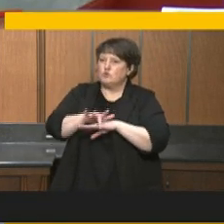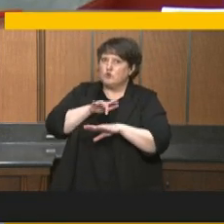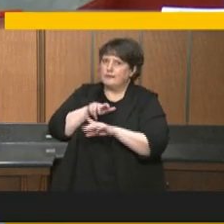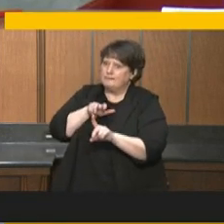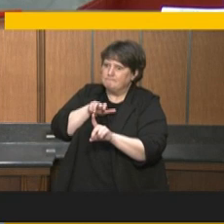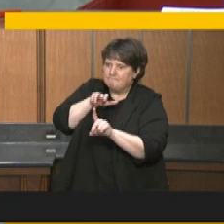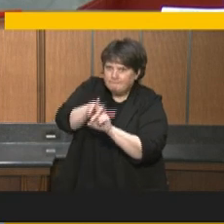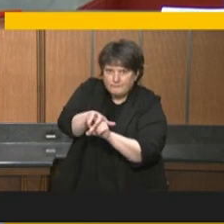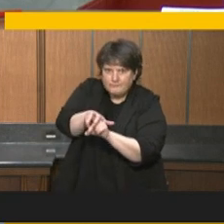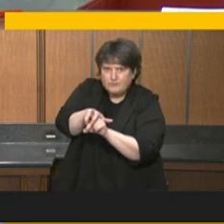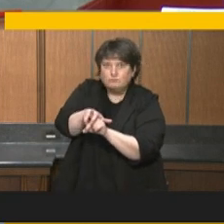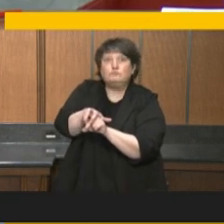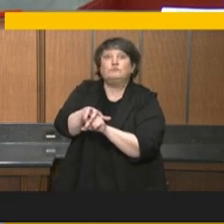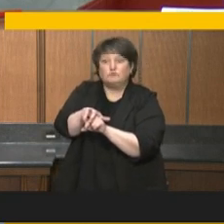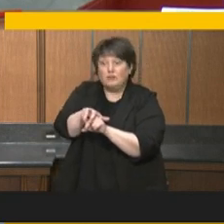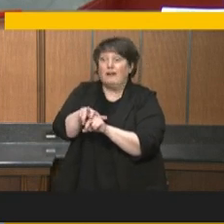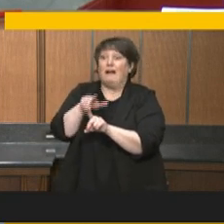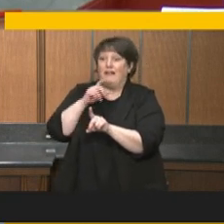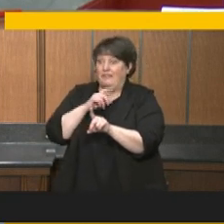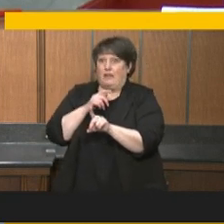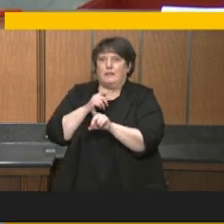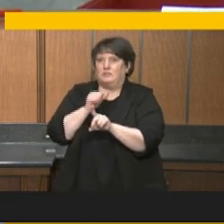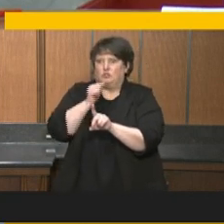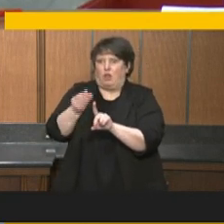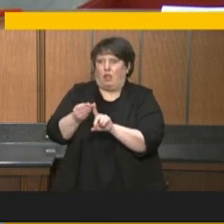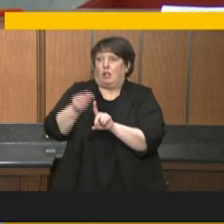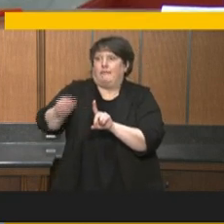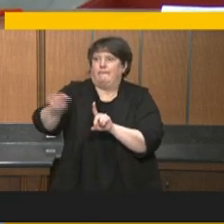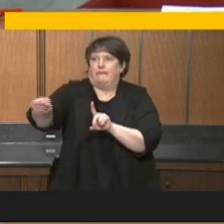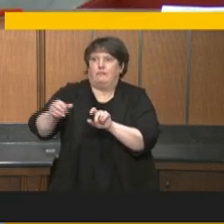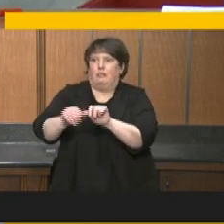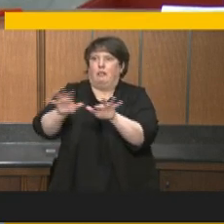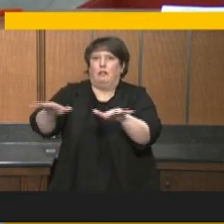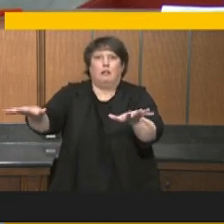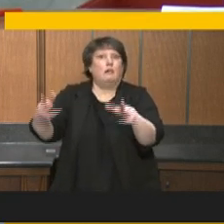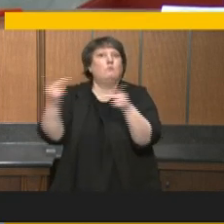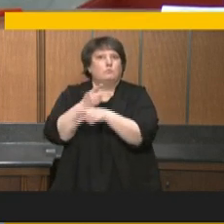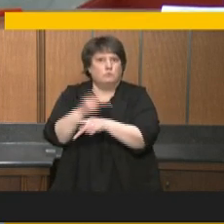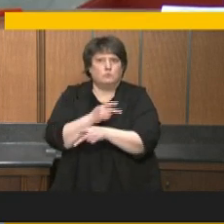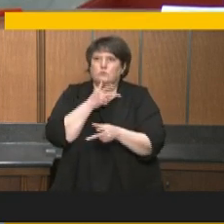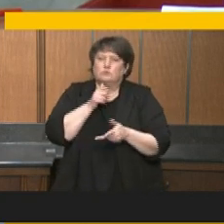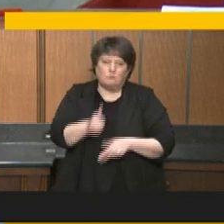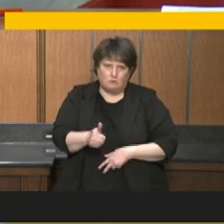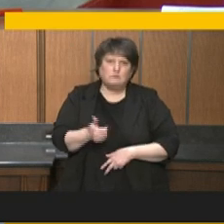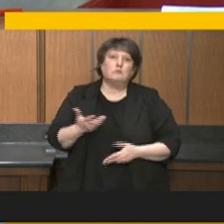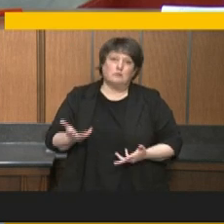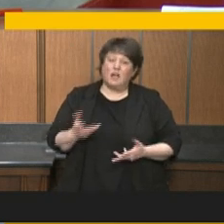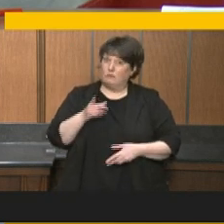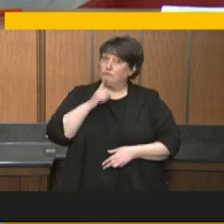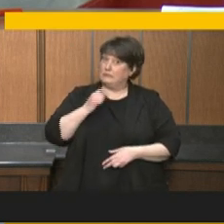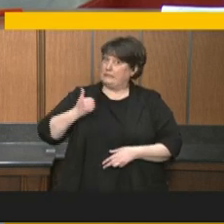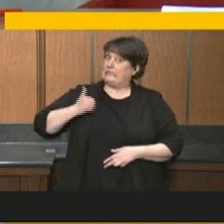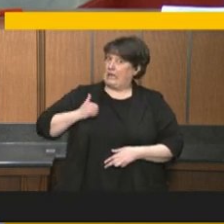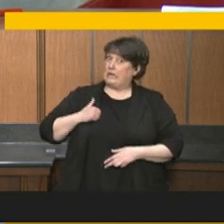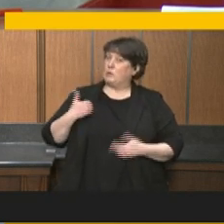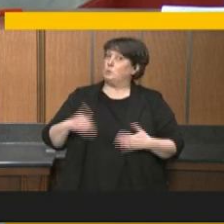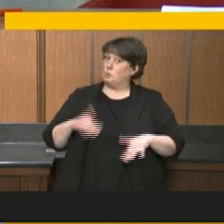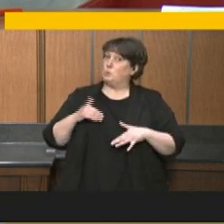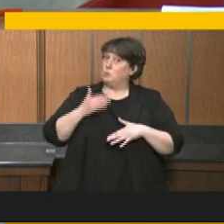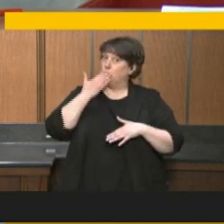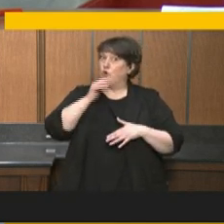critical component of slowing down the spread of the illness, and Canadians can be encouraged that Canada has been leading in terms of our testing